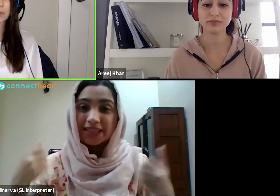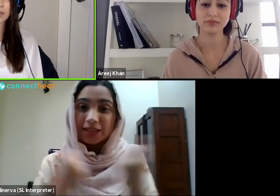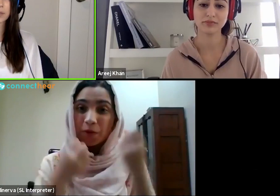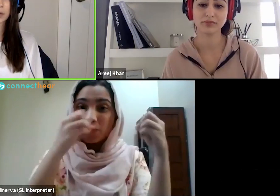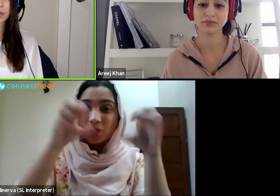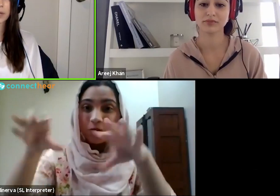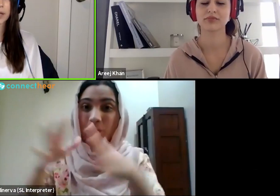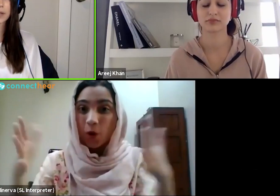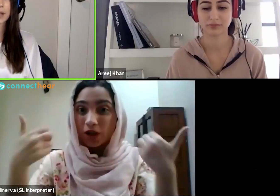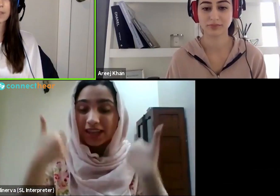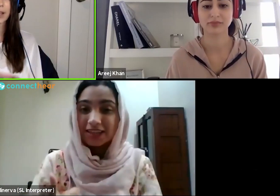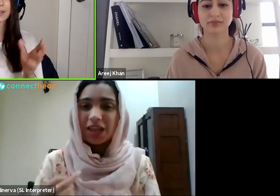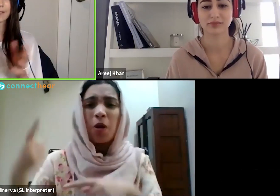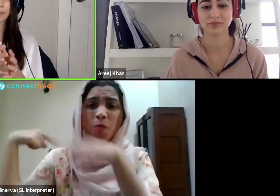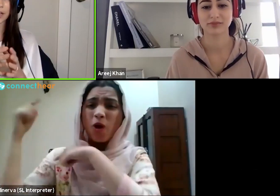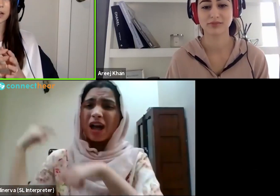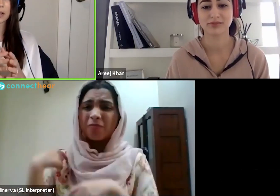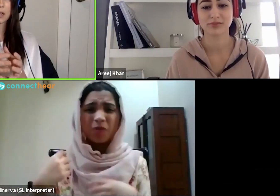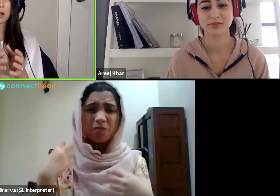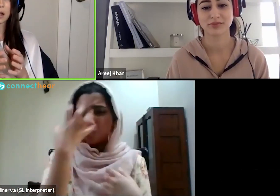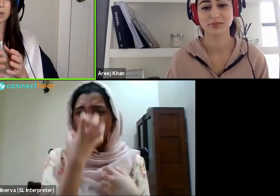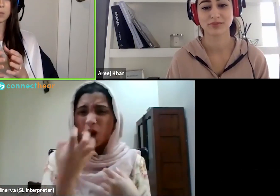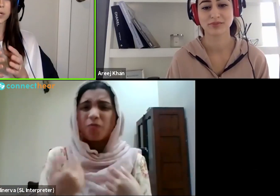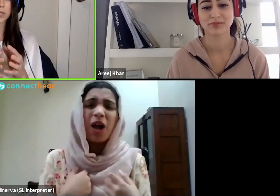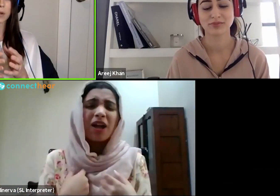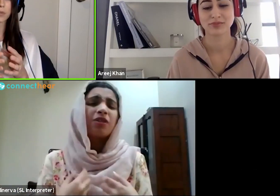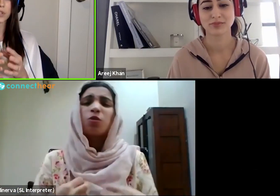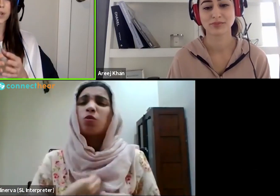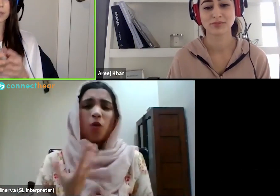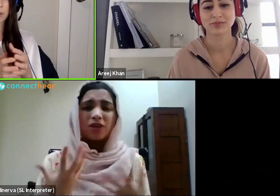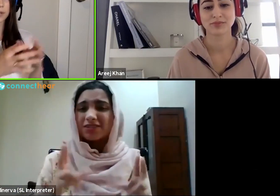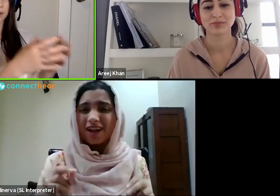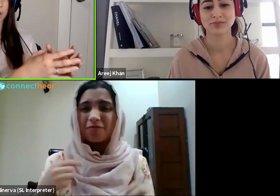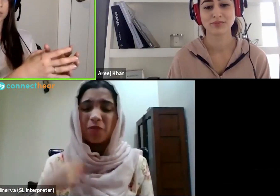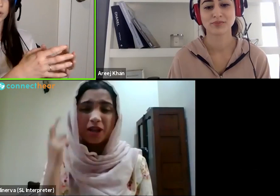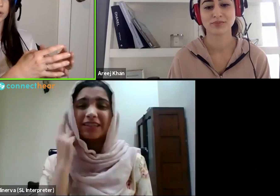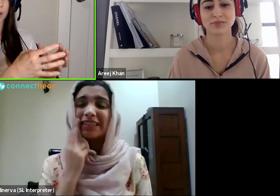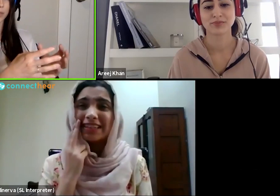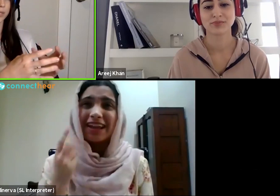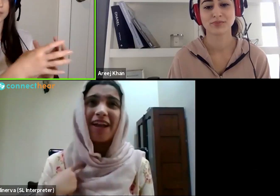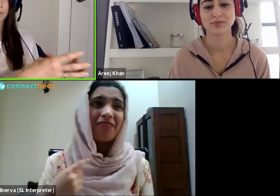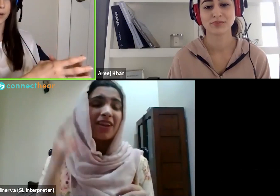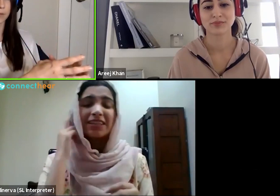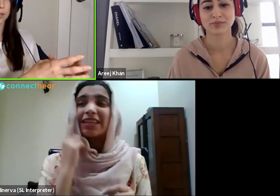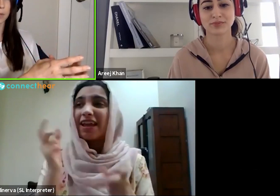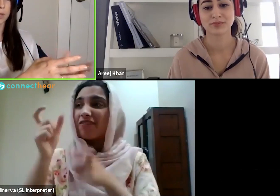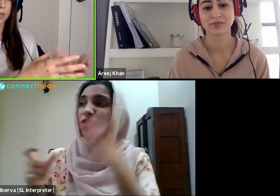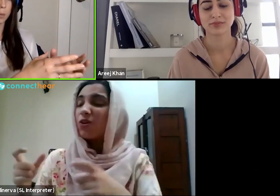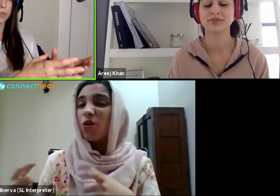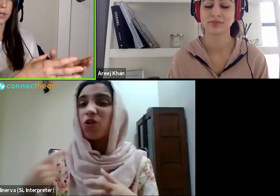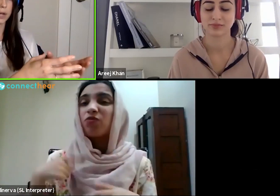ashamed of my disability because I felt like I didn't fit in, because I was rejected by my deaf culture. I wasn't deaf enough for